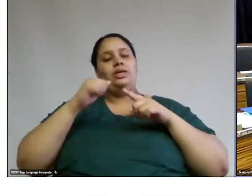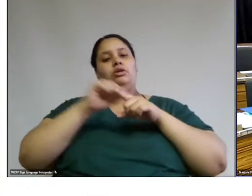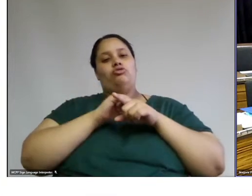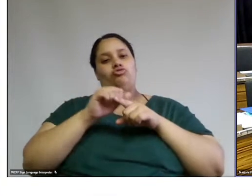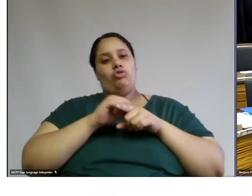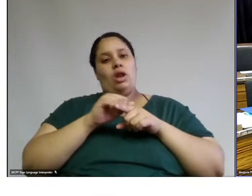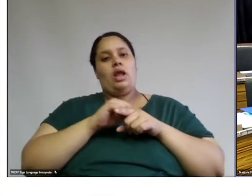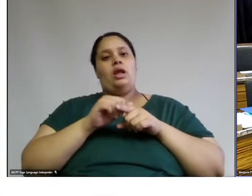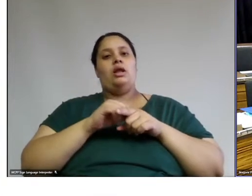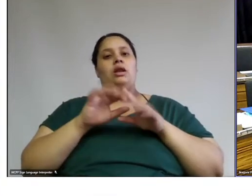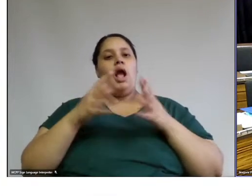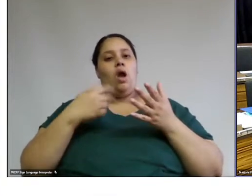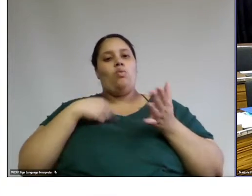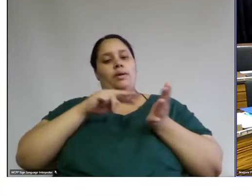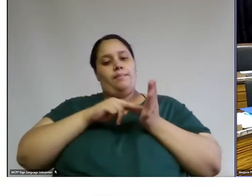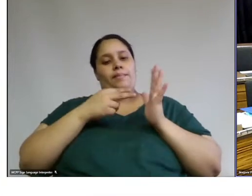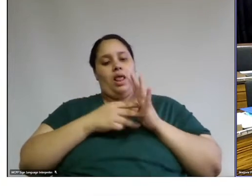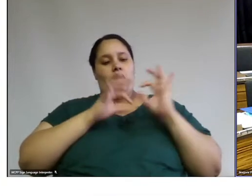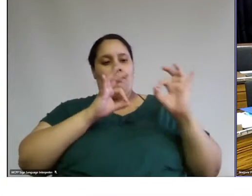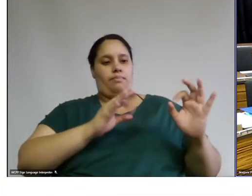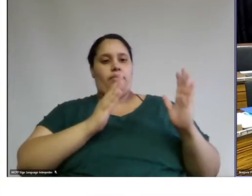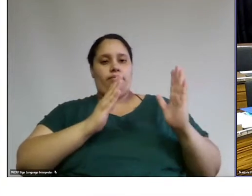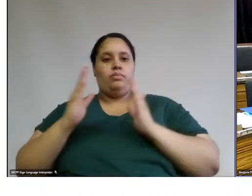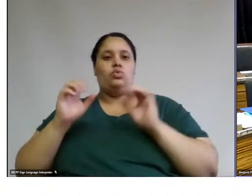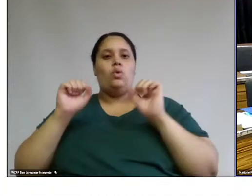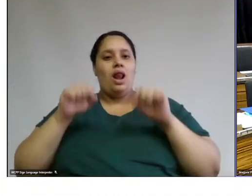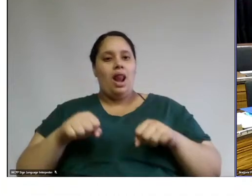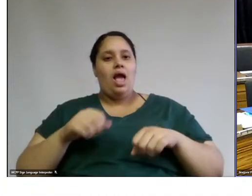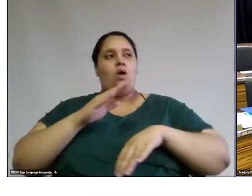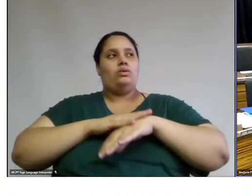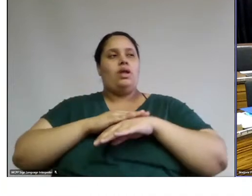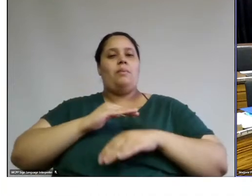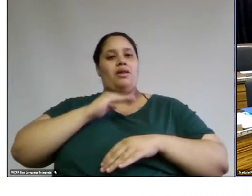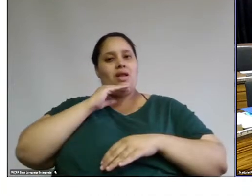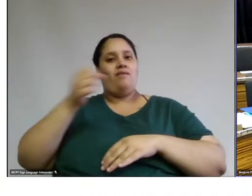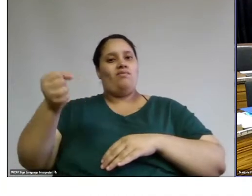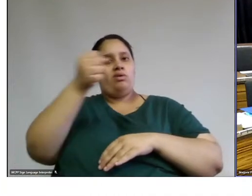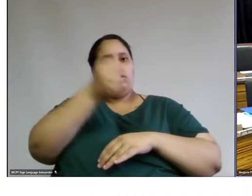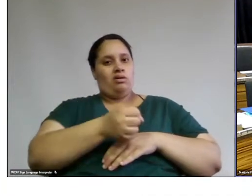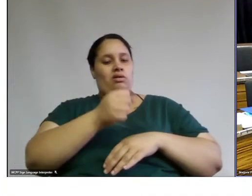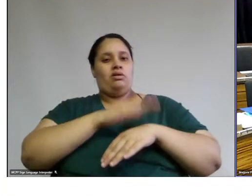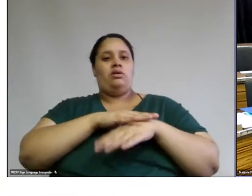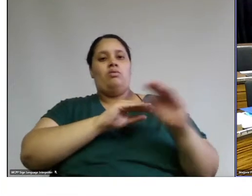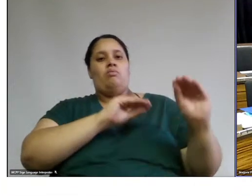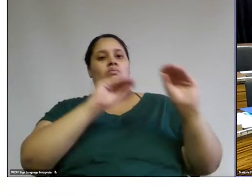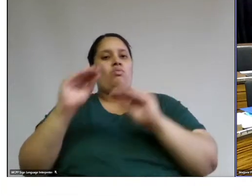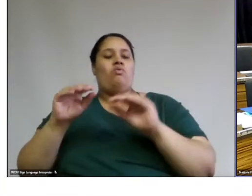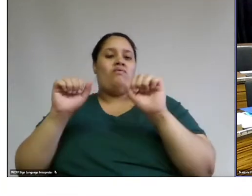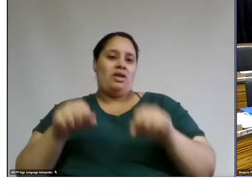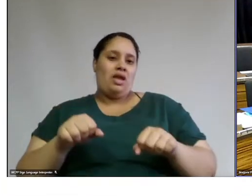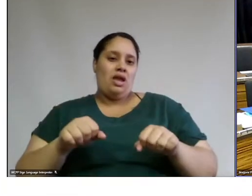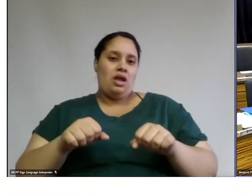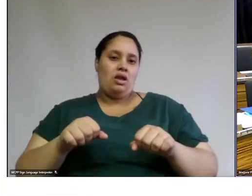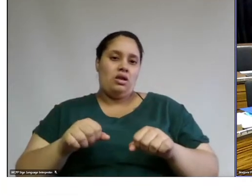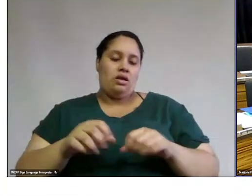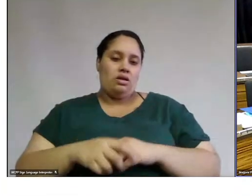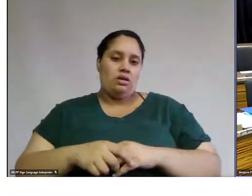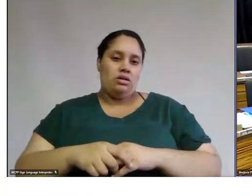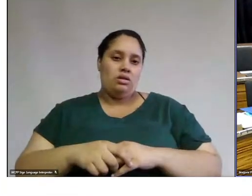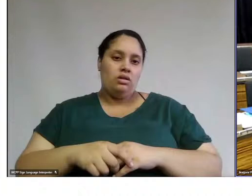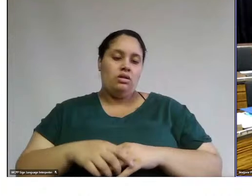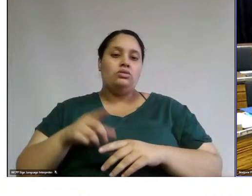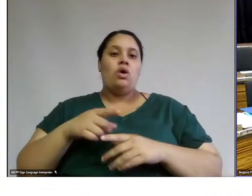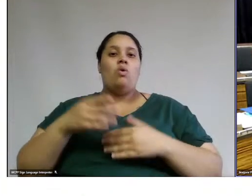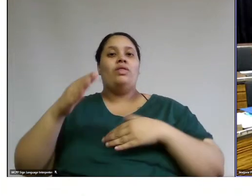people applying on time, of all places to allow us to give time for this to happen. We did have I think a closing date of 20th of June,